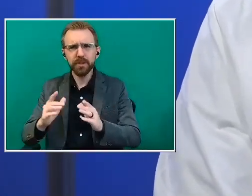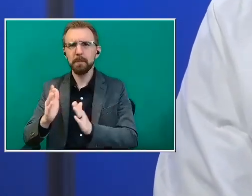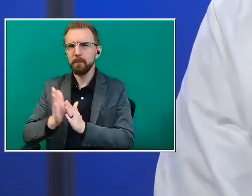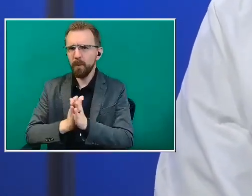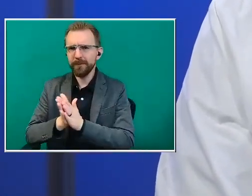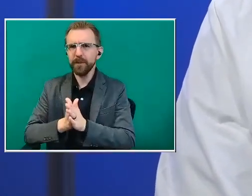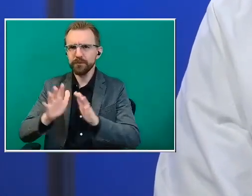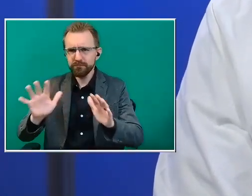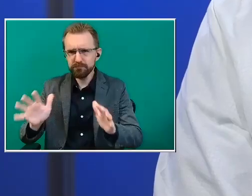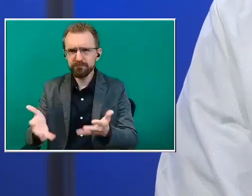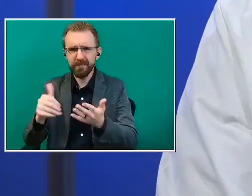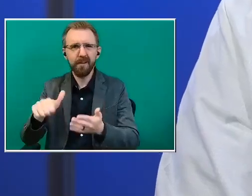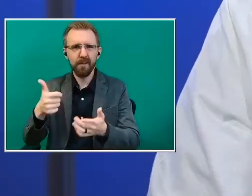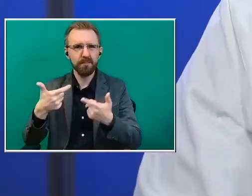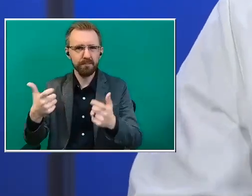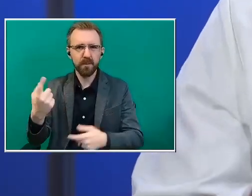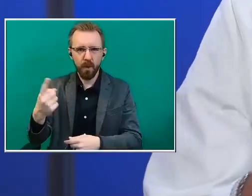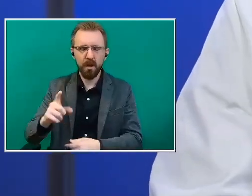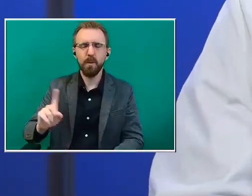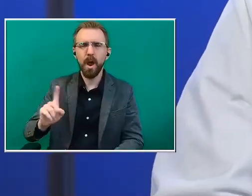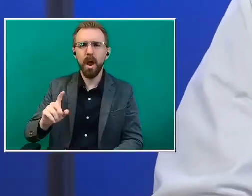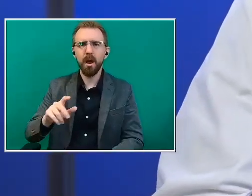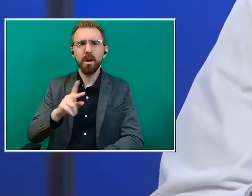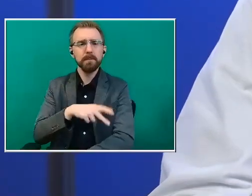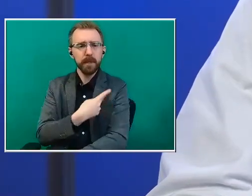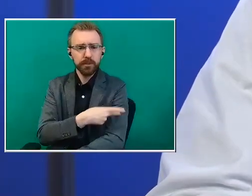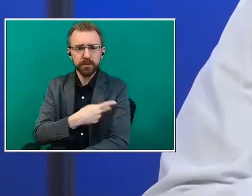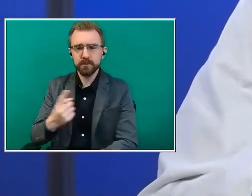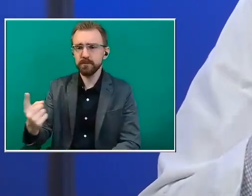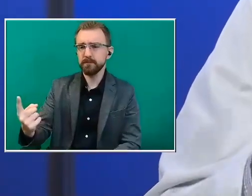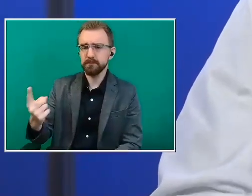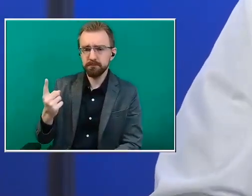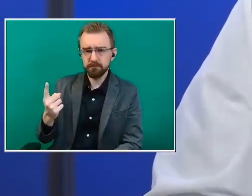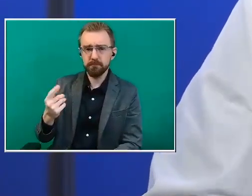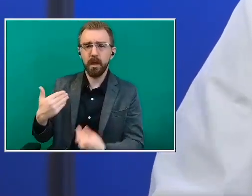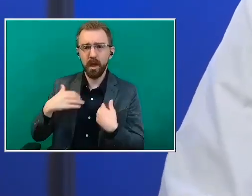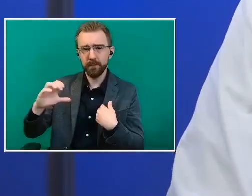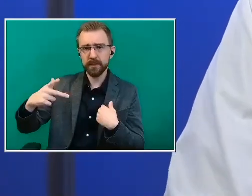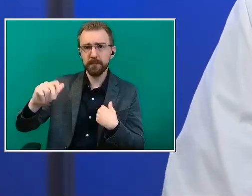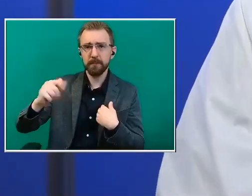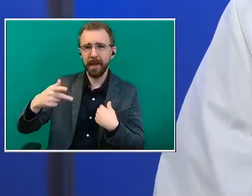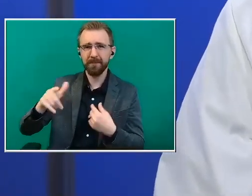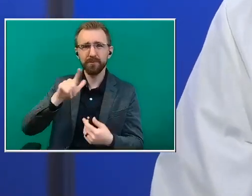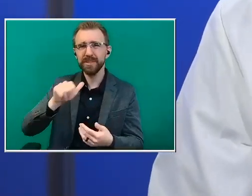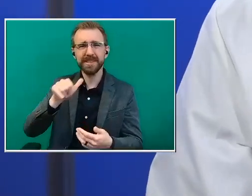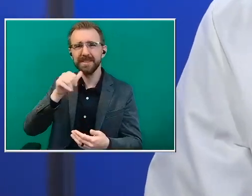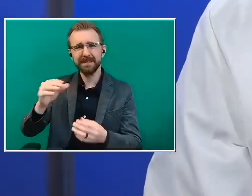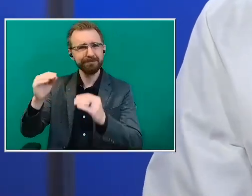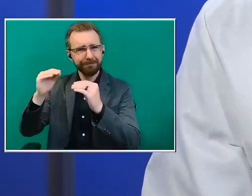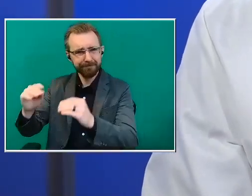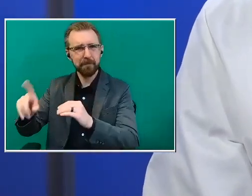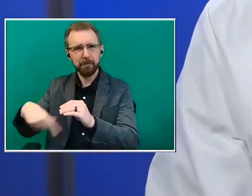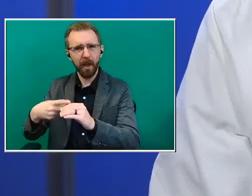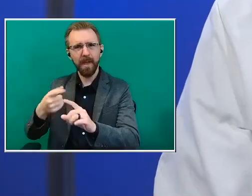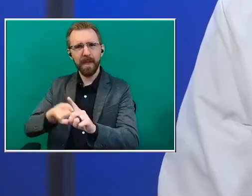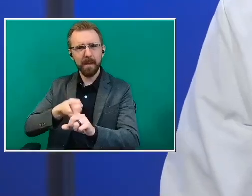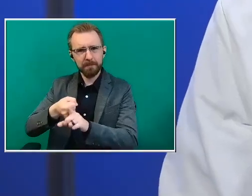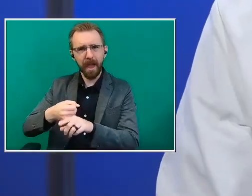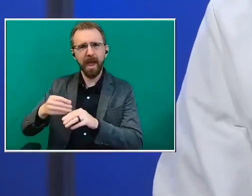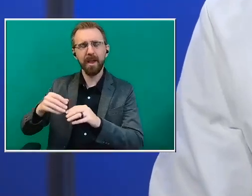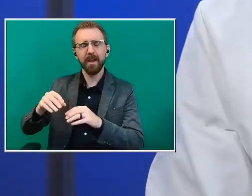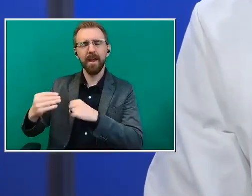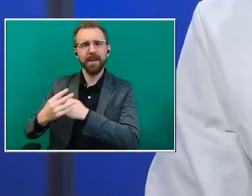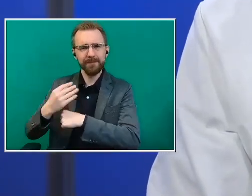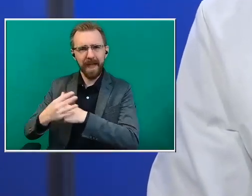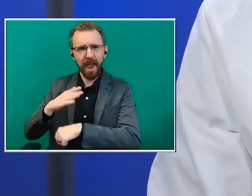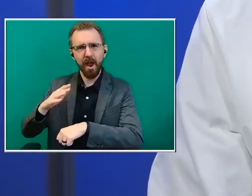one, where a lot of patients come to us who were given a CPAP, but they were not really educated regarding the impacts and the downstream effects of sleep apnea. So they were